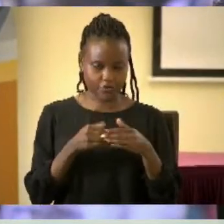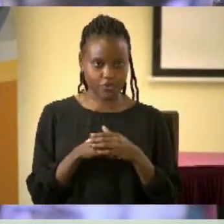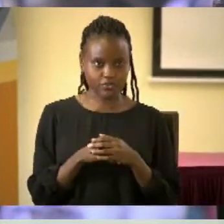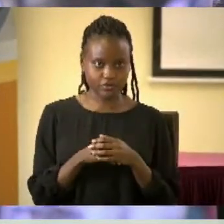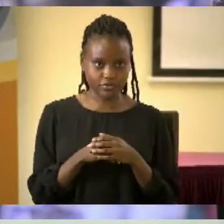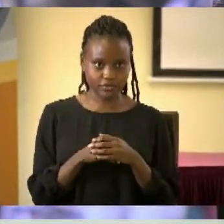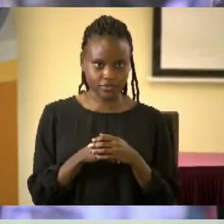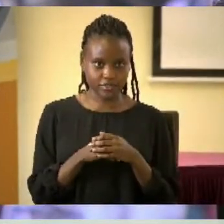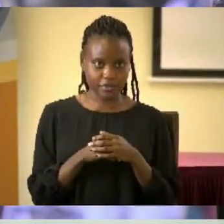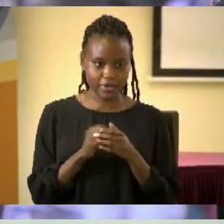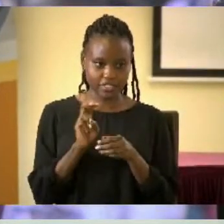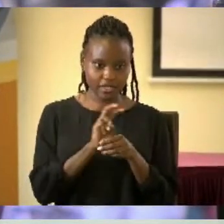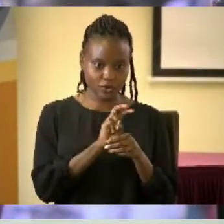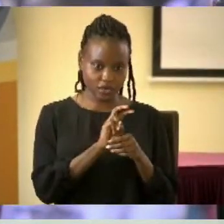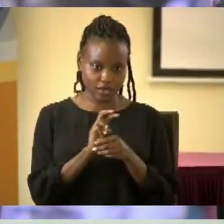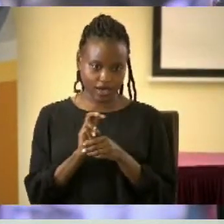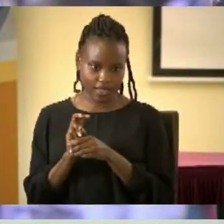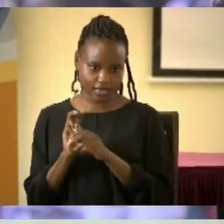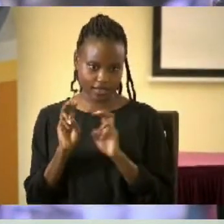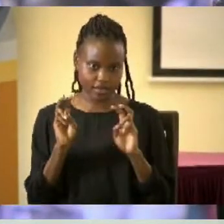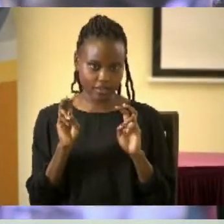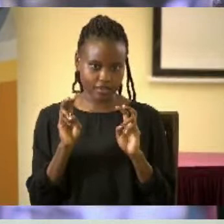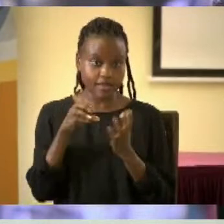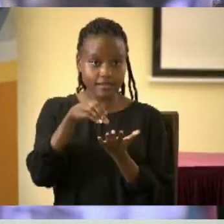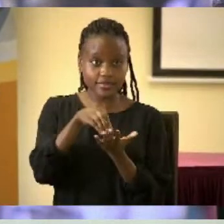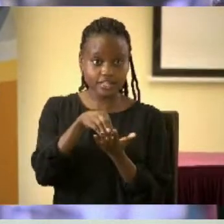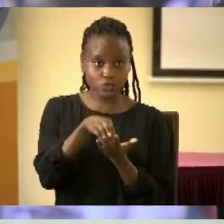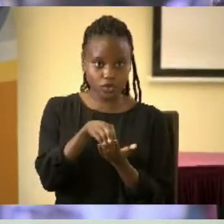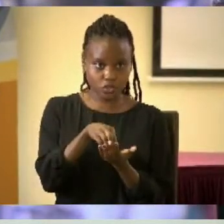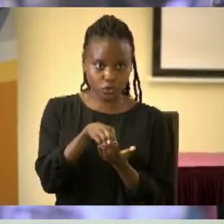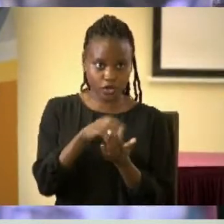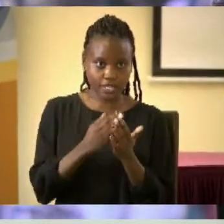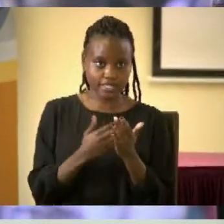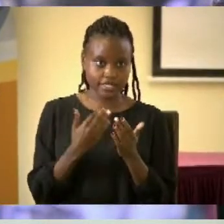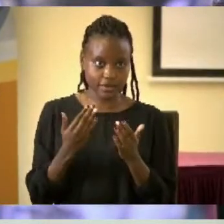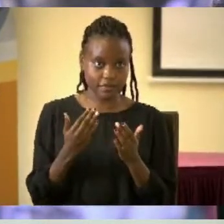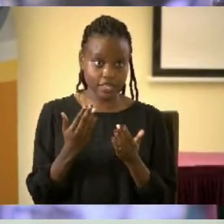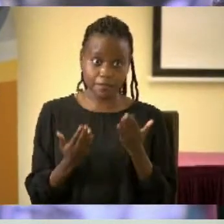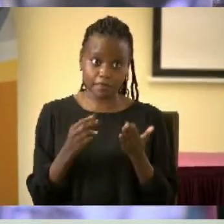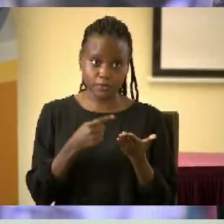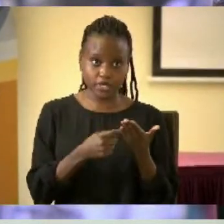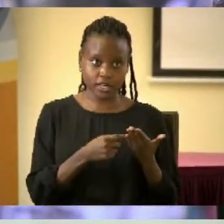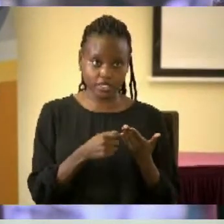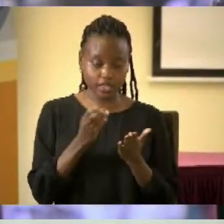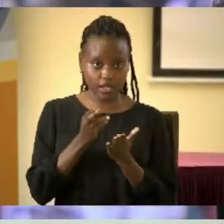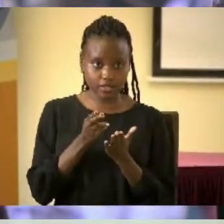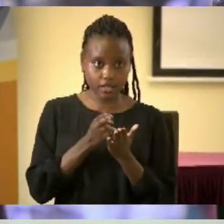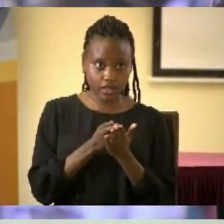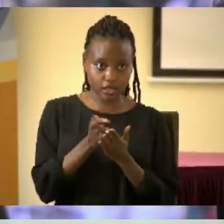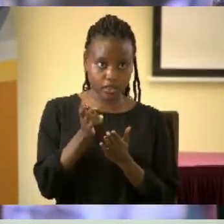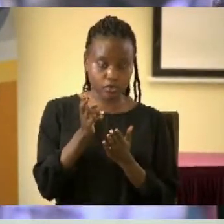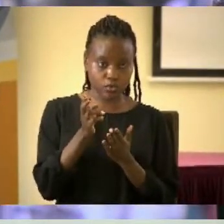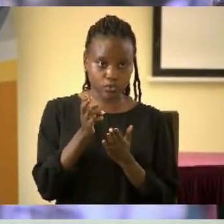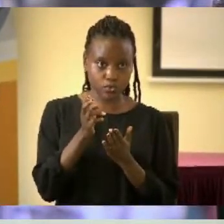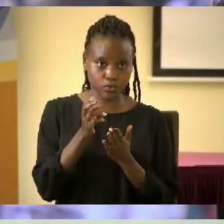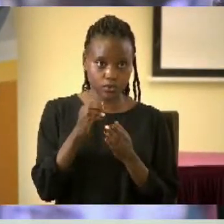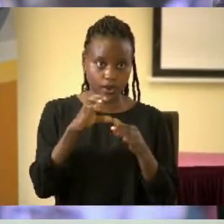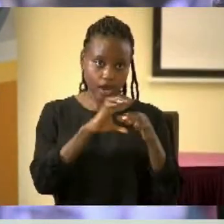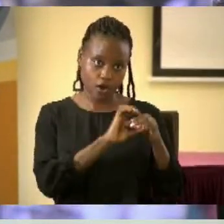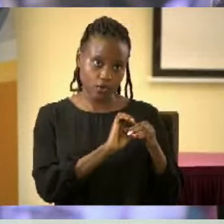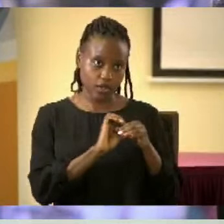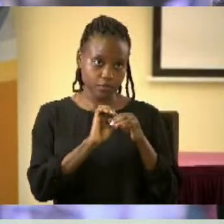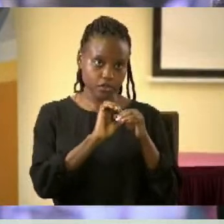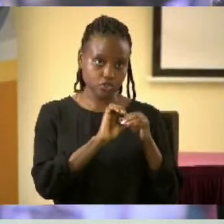at the peculiar circumstances, it is something that we can discuss maybe through our collaboration